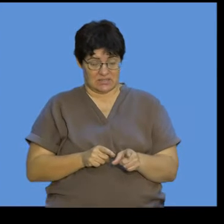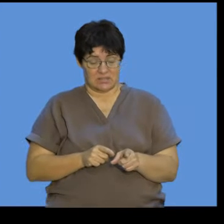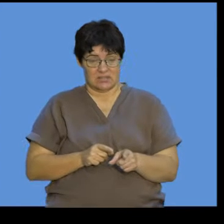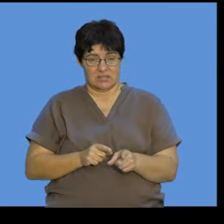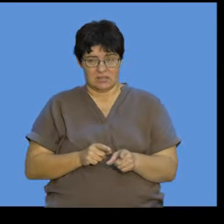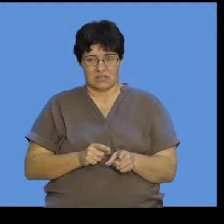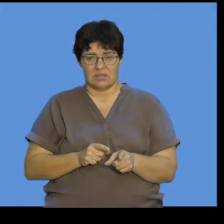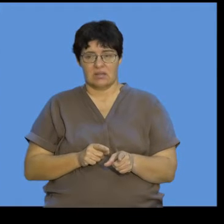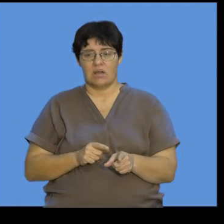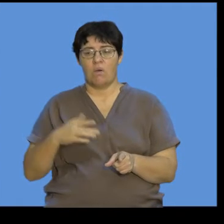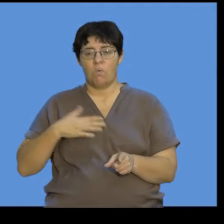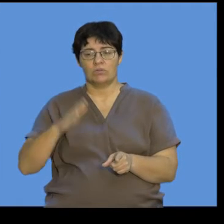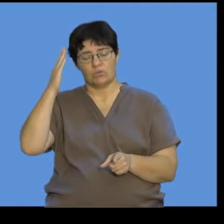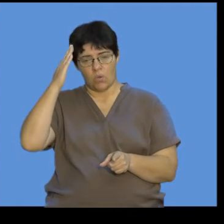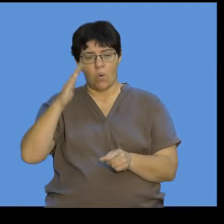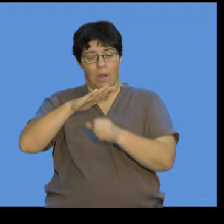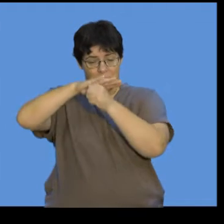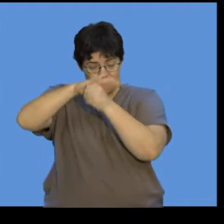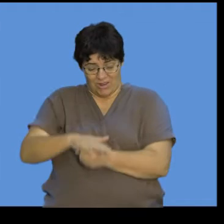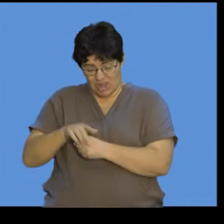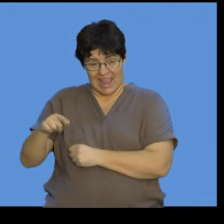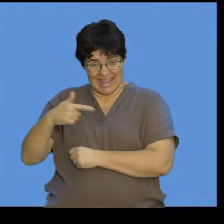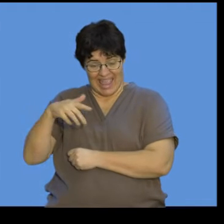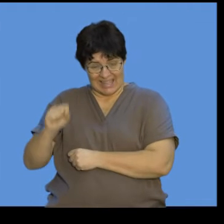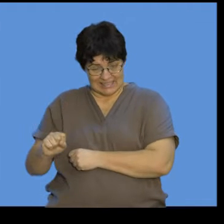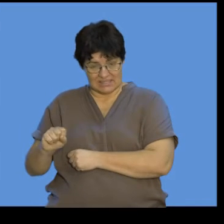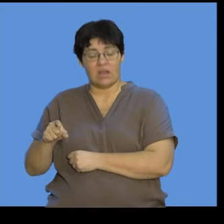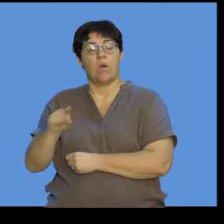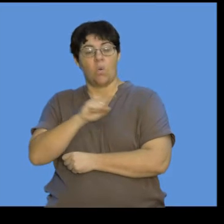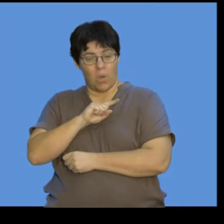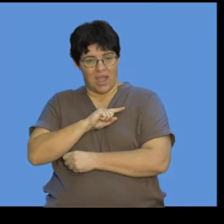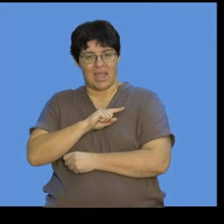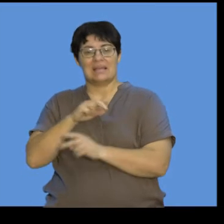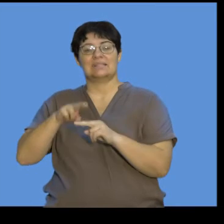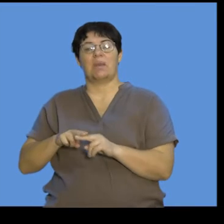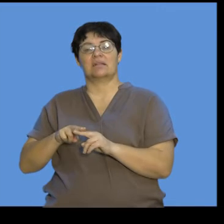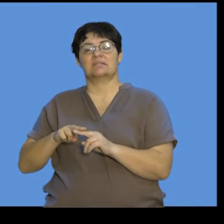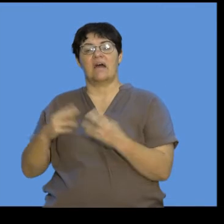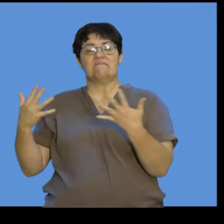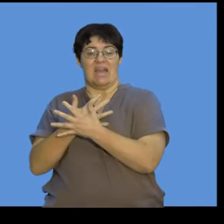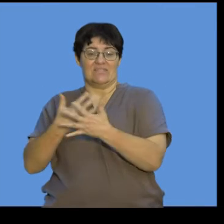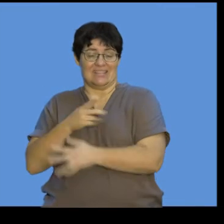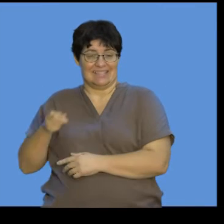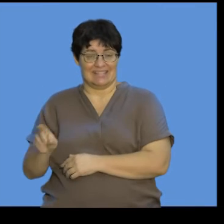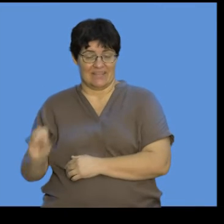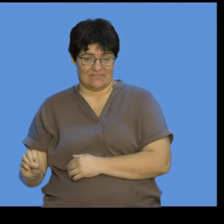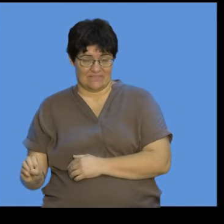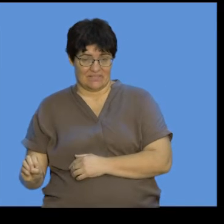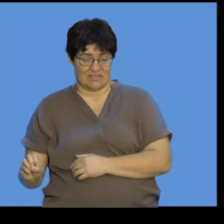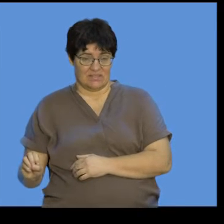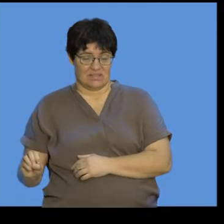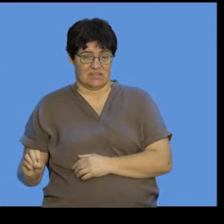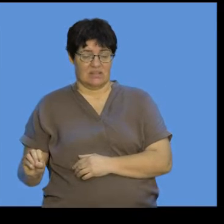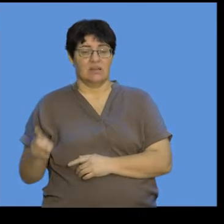we want to know that the pressure of a gas is due to how fast these particles are moving and how frequent